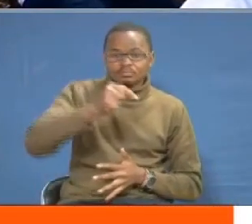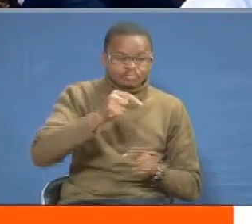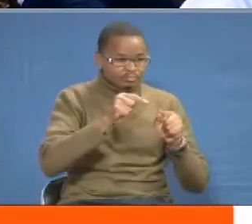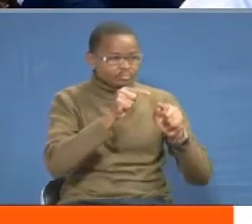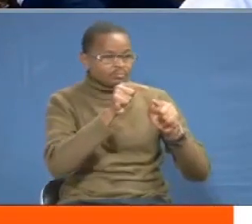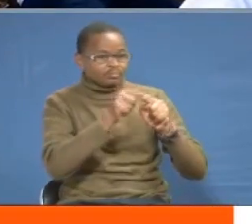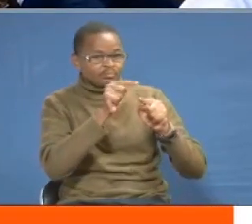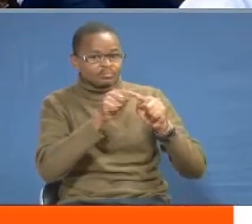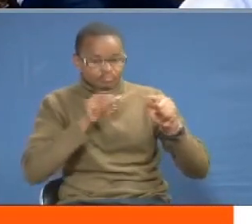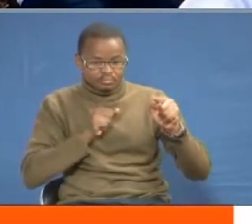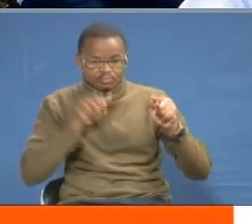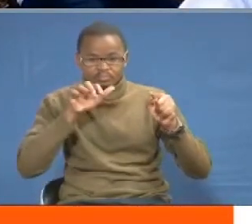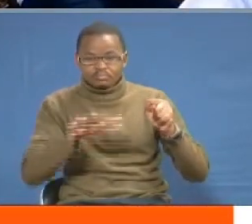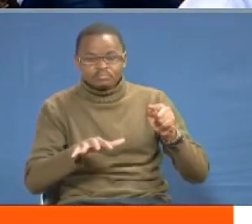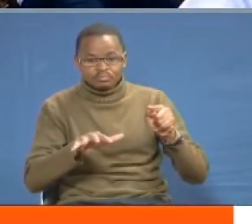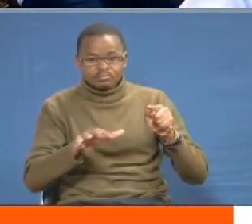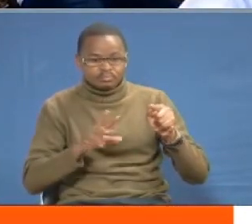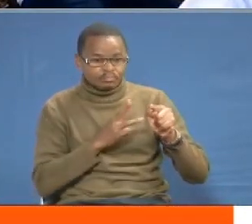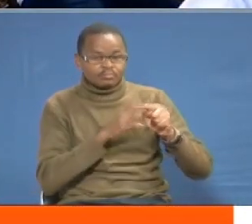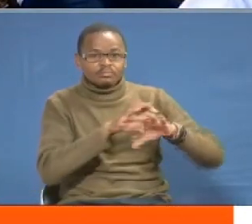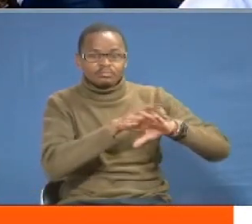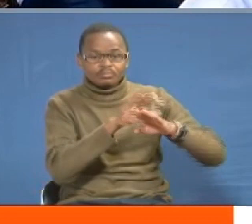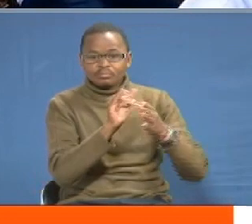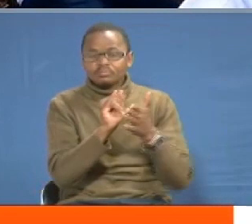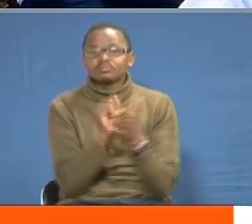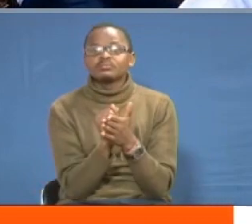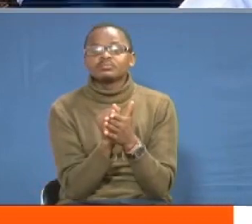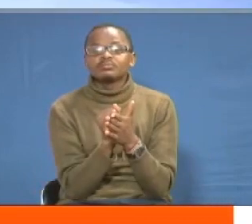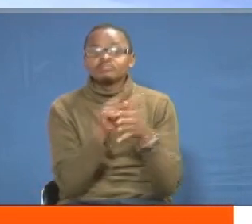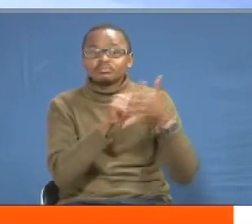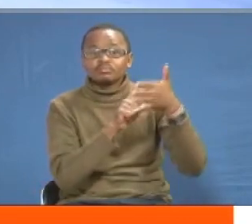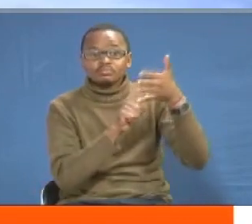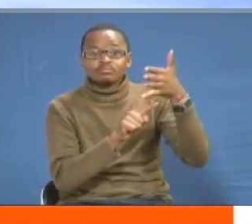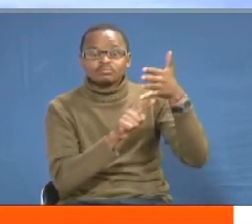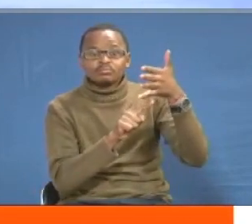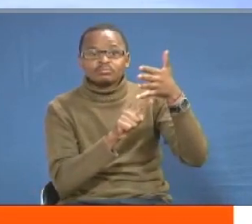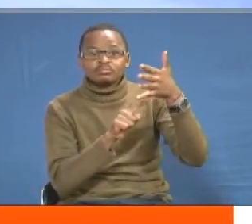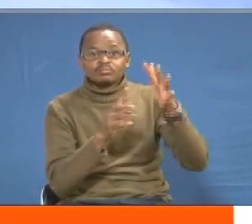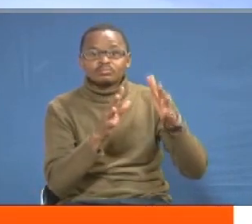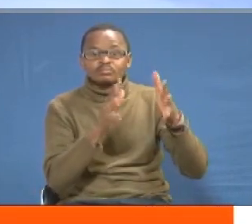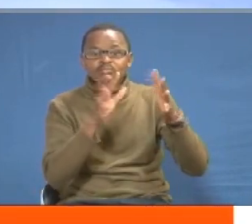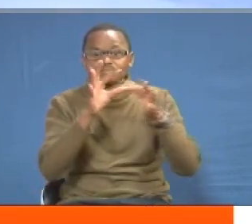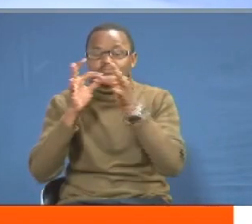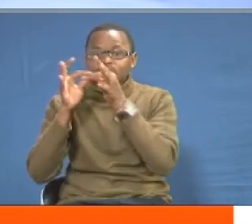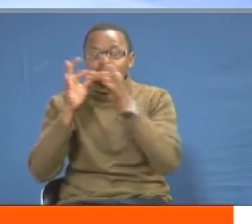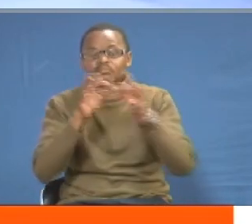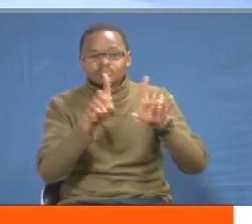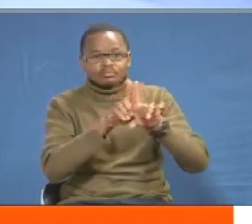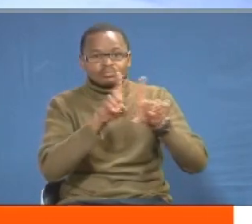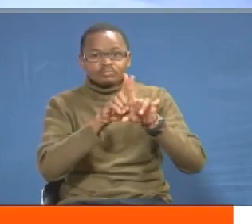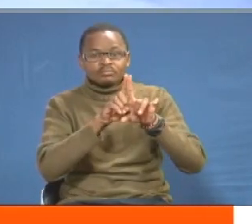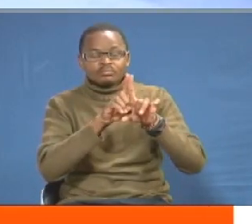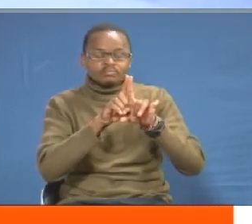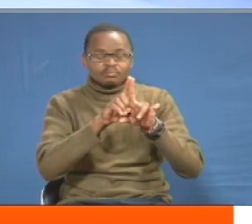coming down to the girls, we found out that what was hailed as culture,